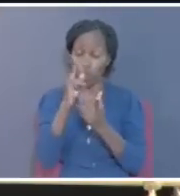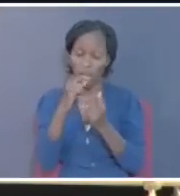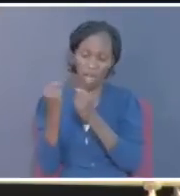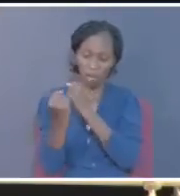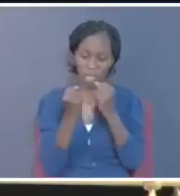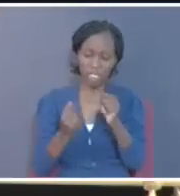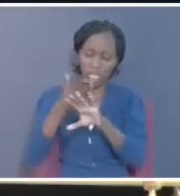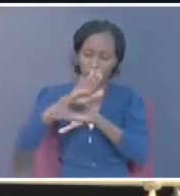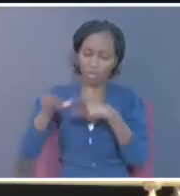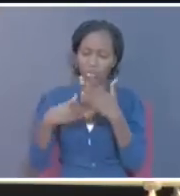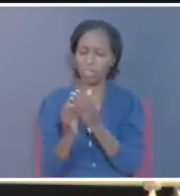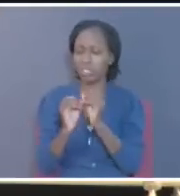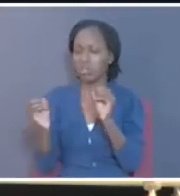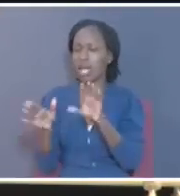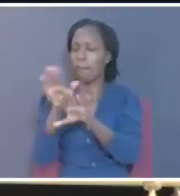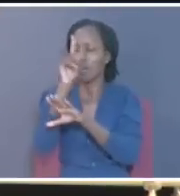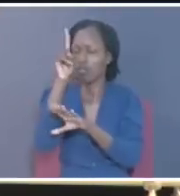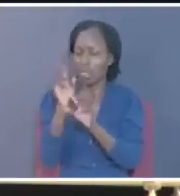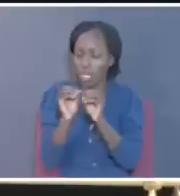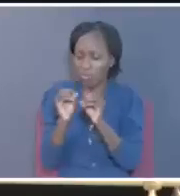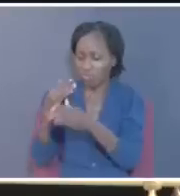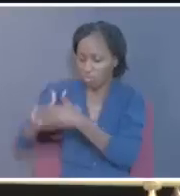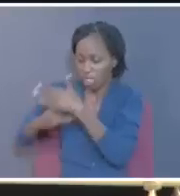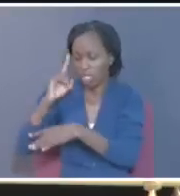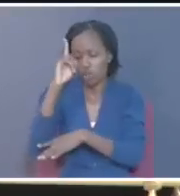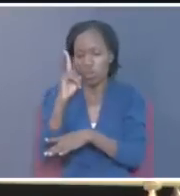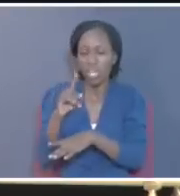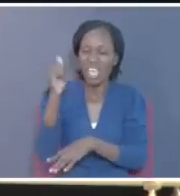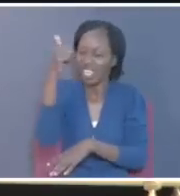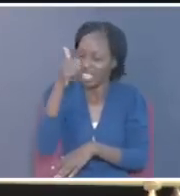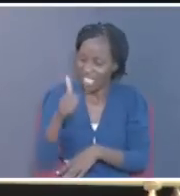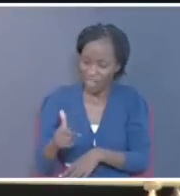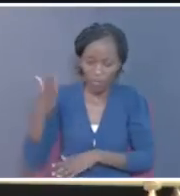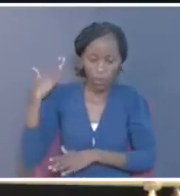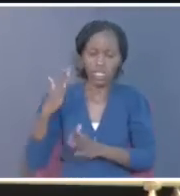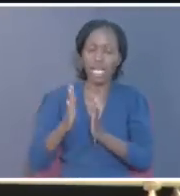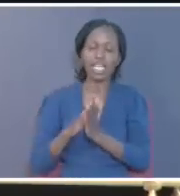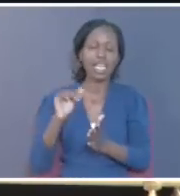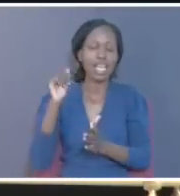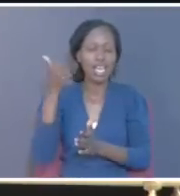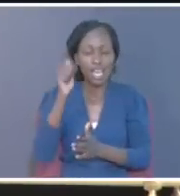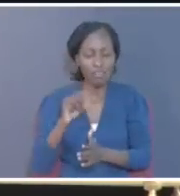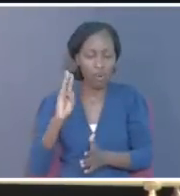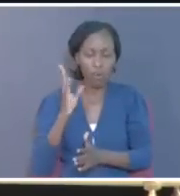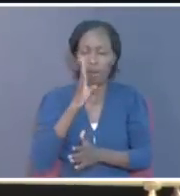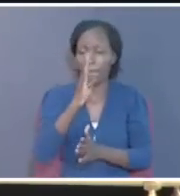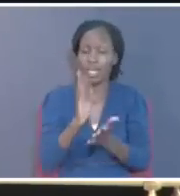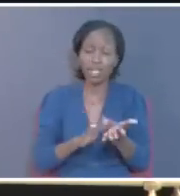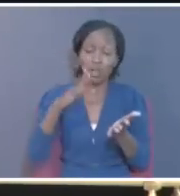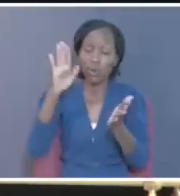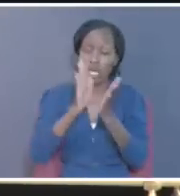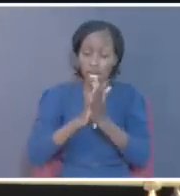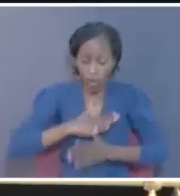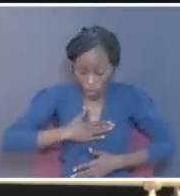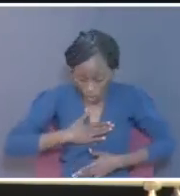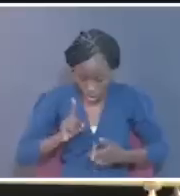is none above you, Father. There is none besides you. There never was and there never will be. Glory and honor to